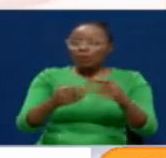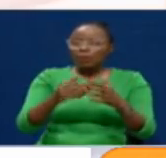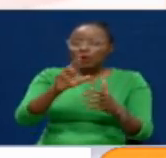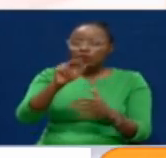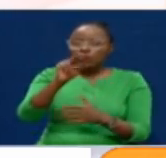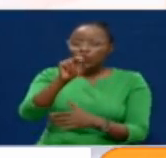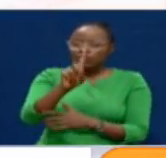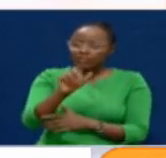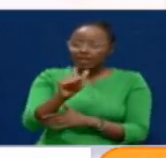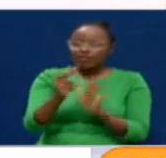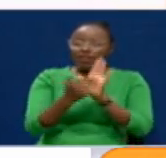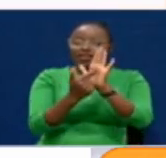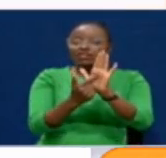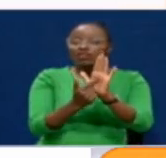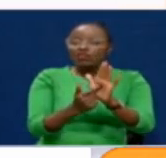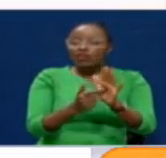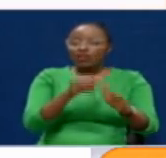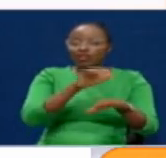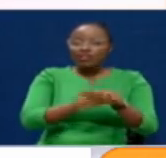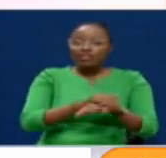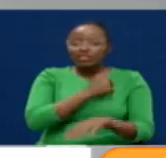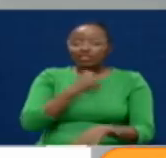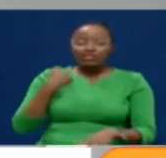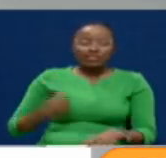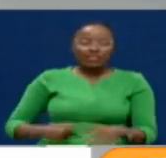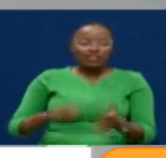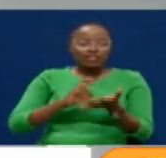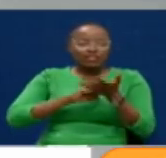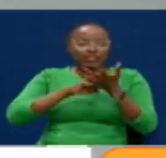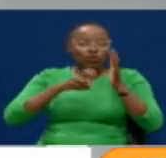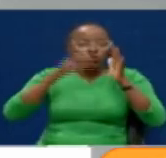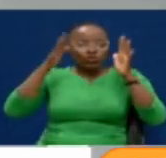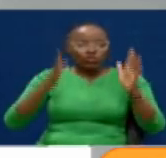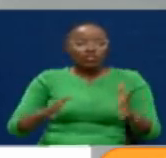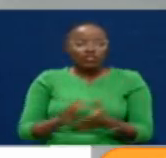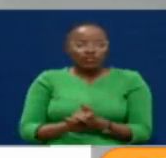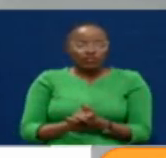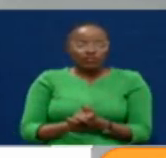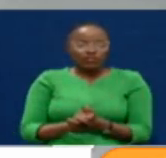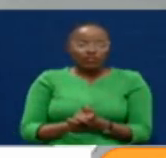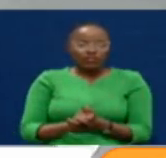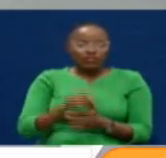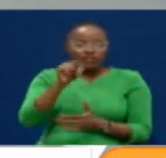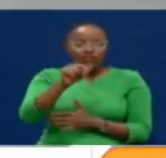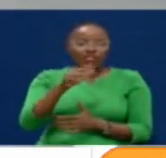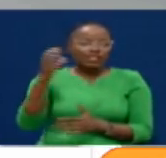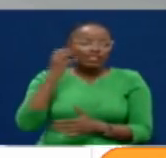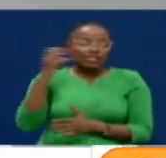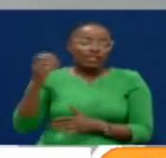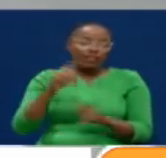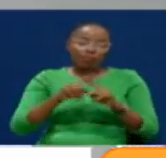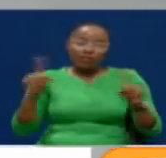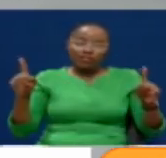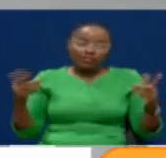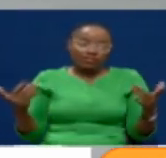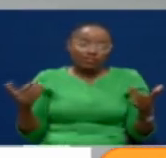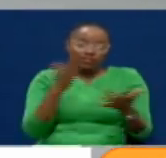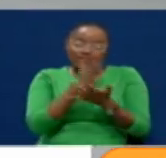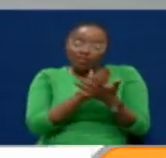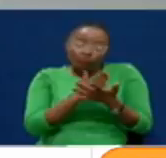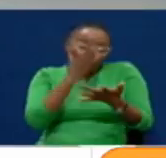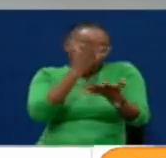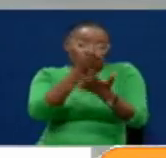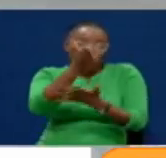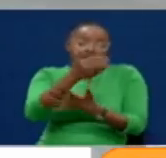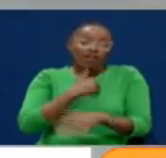Gardens is an example. Get Chinese contractors. Jeff, that is sad, but to some extent true. When I